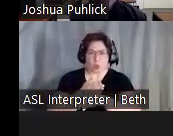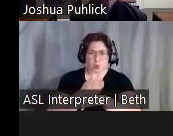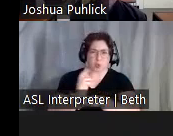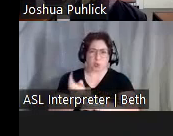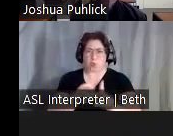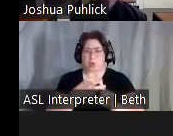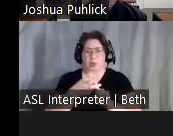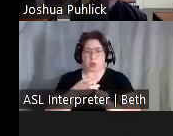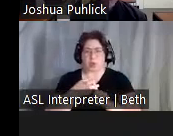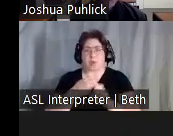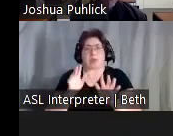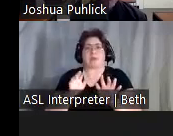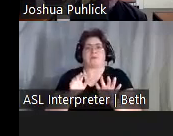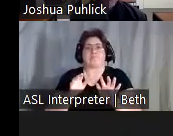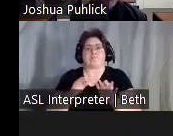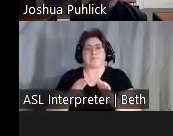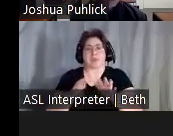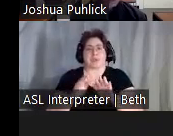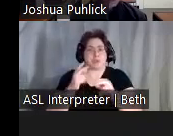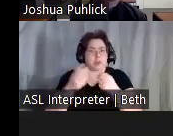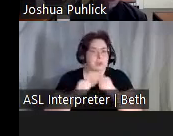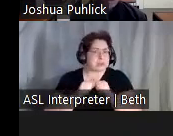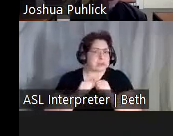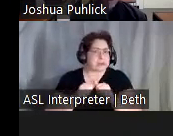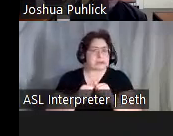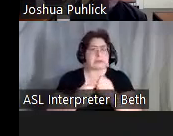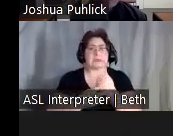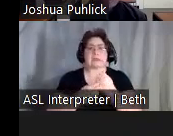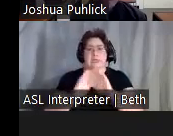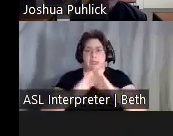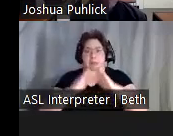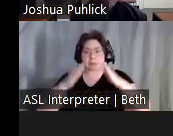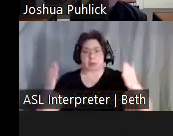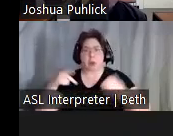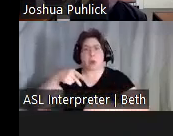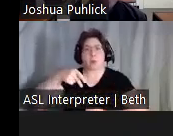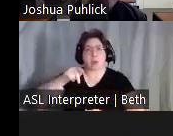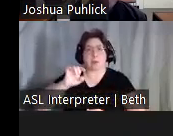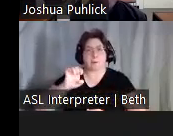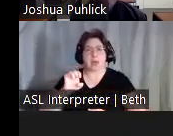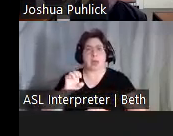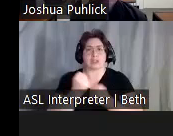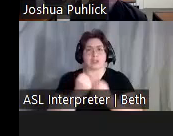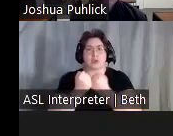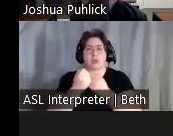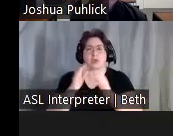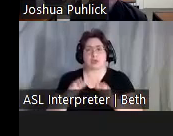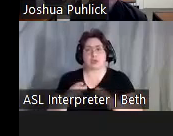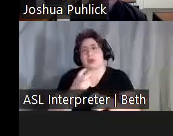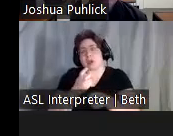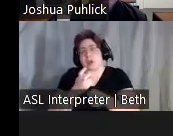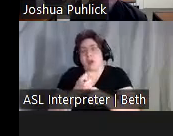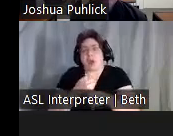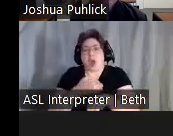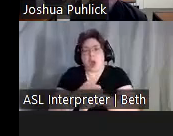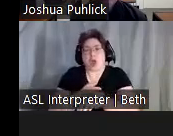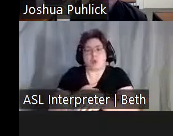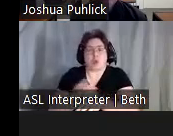structure. But hardwoods, they do occur within these stands.